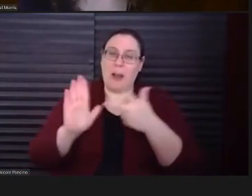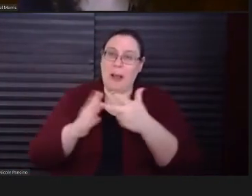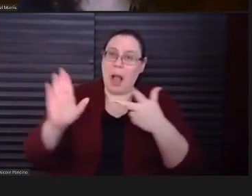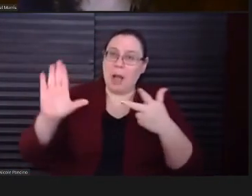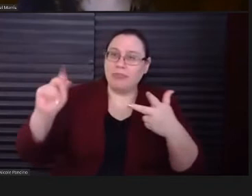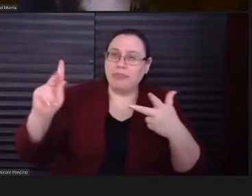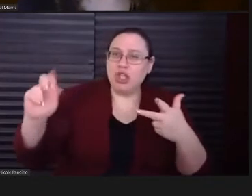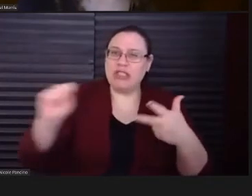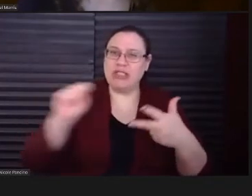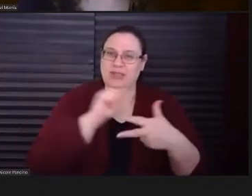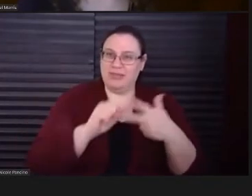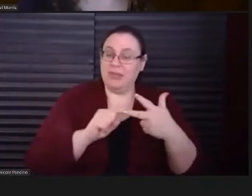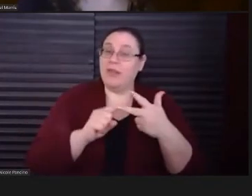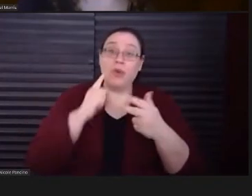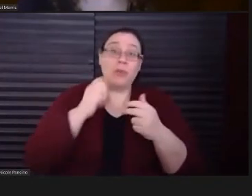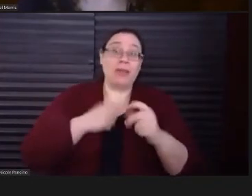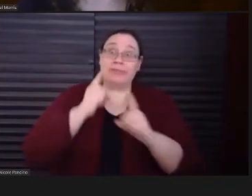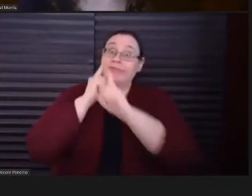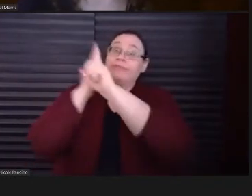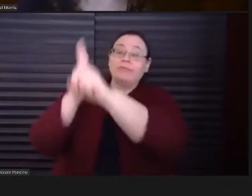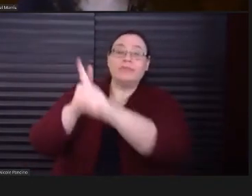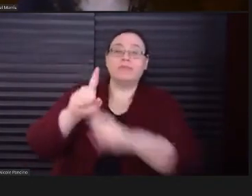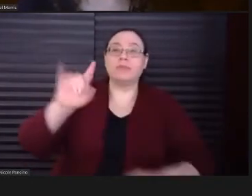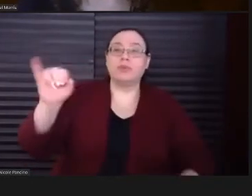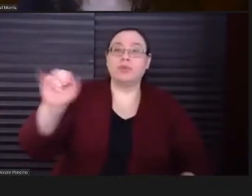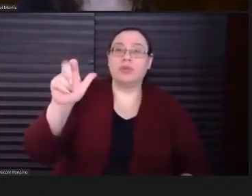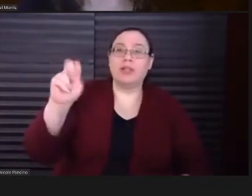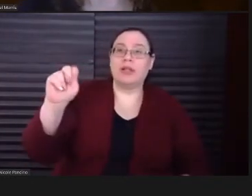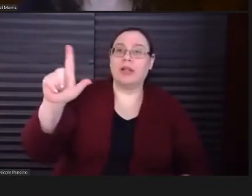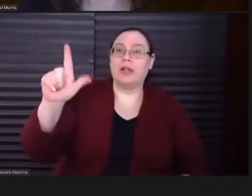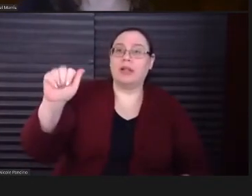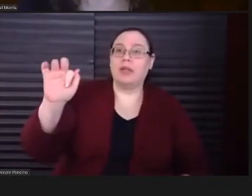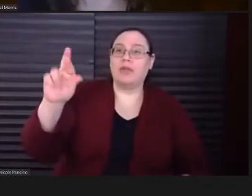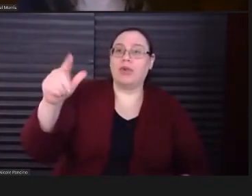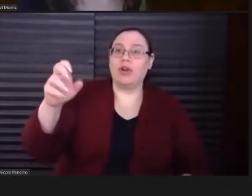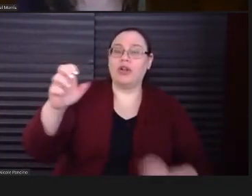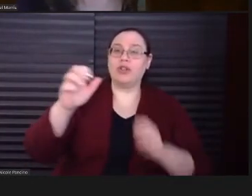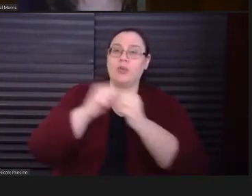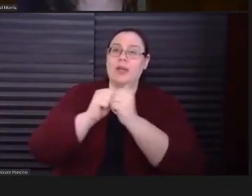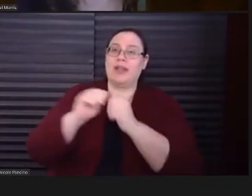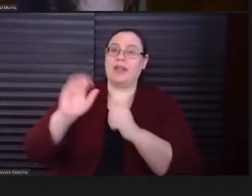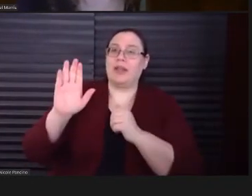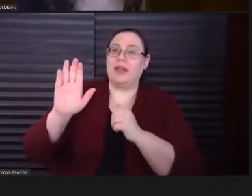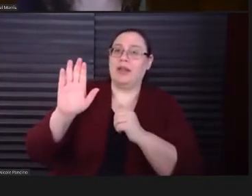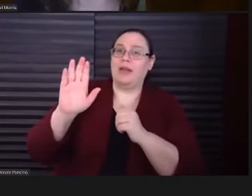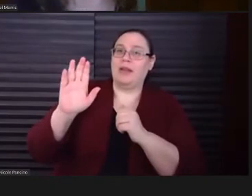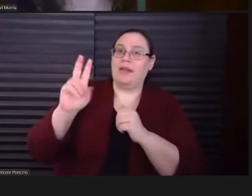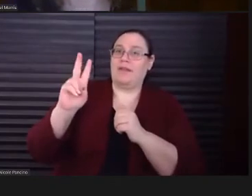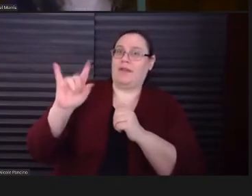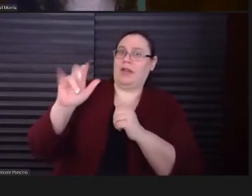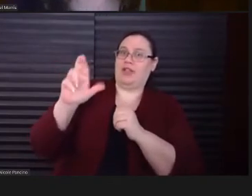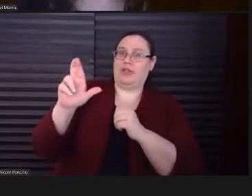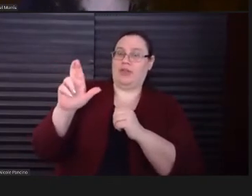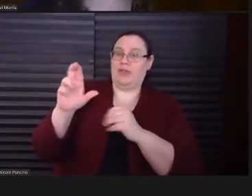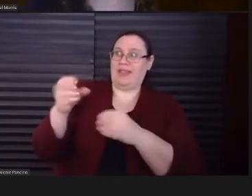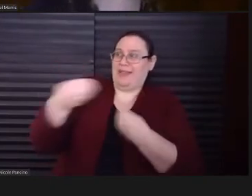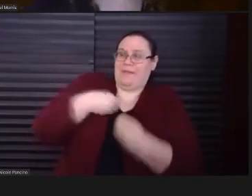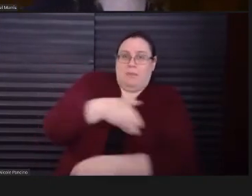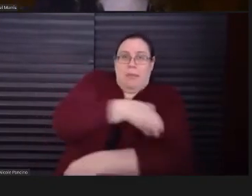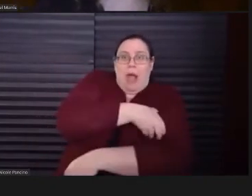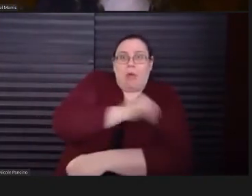goal is Geordie LaForge, with the visor that gives them these powers that people other people can't have.